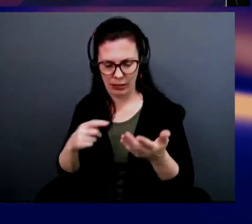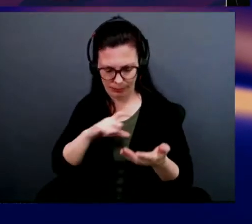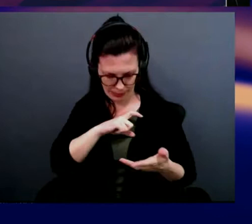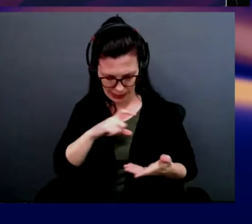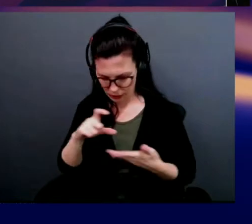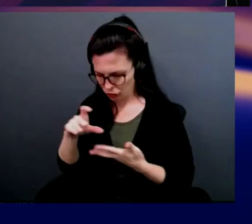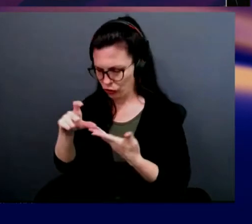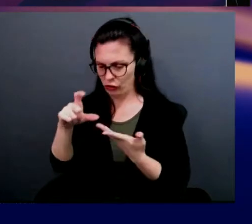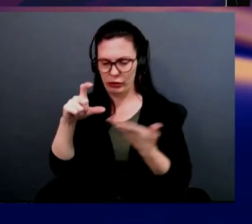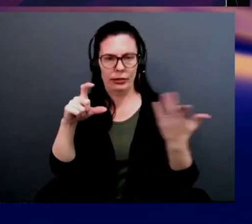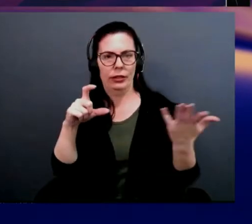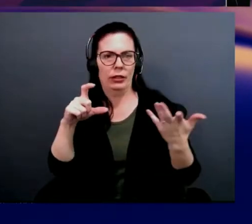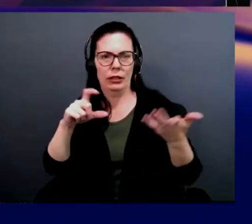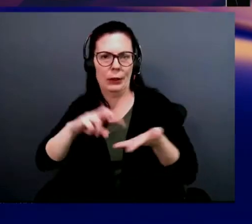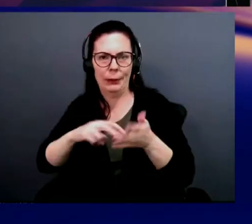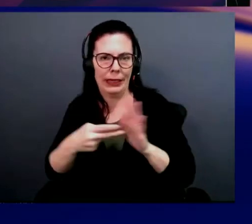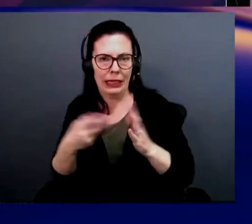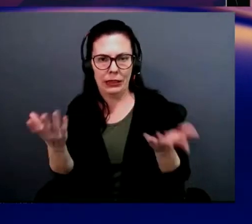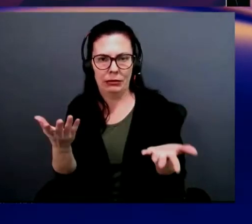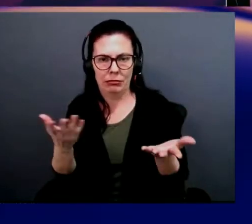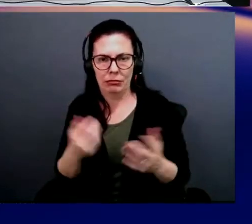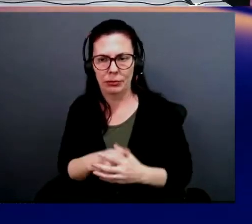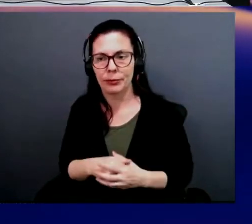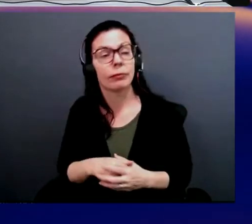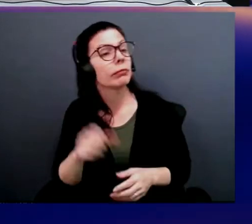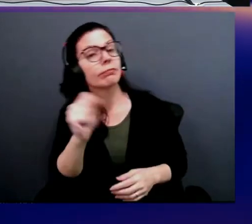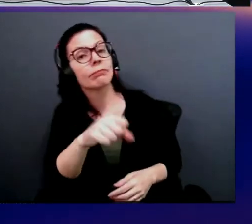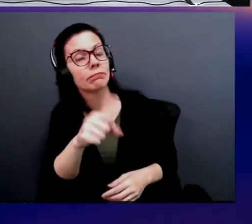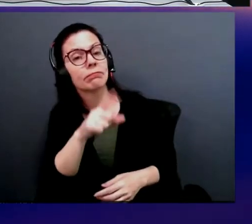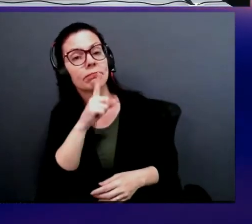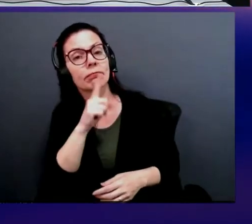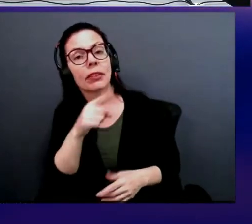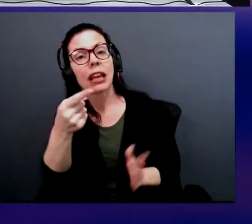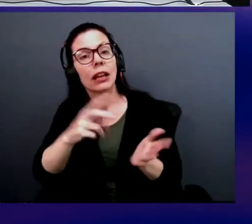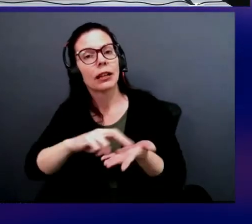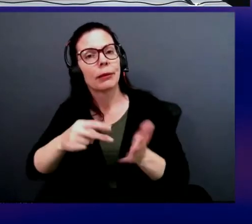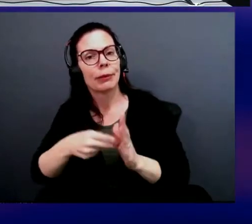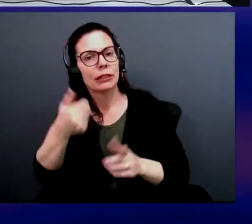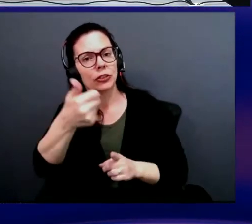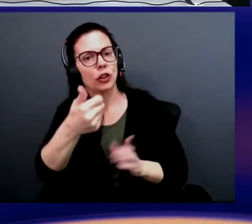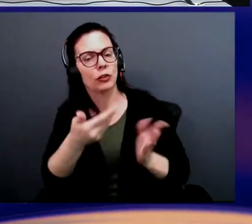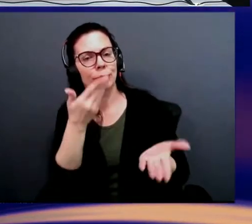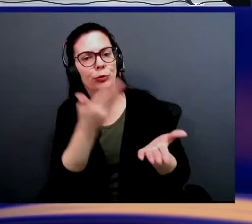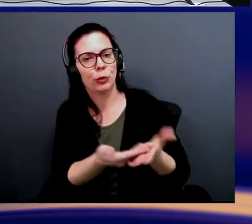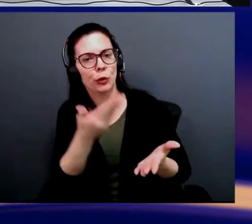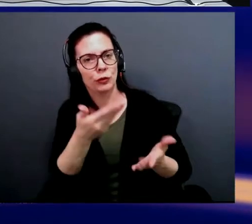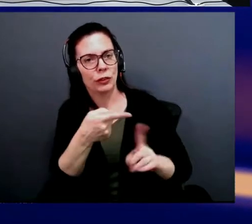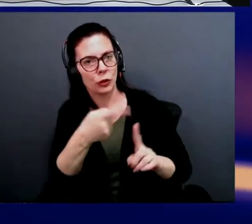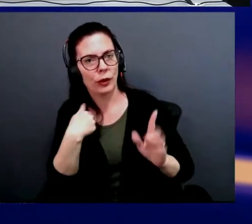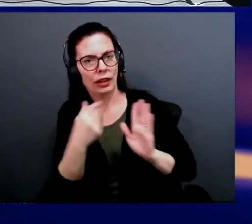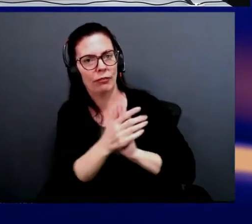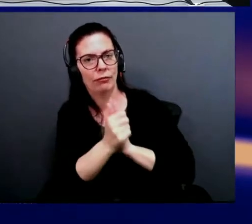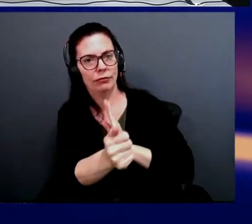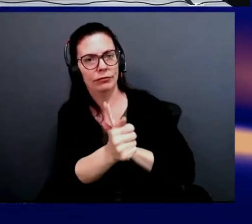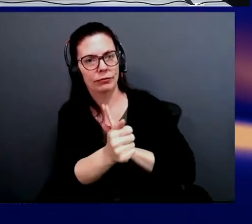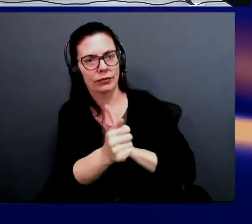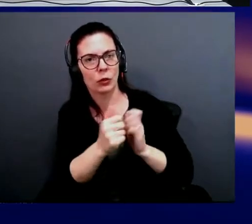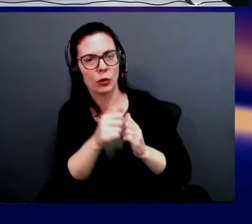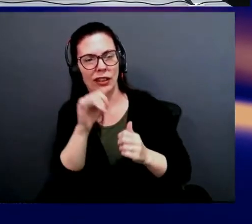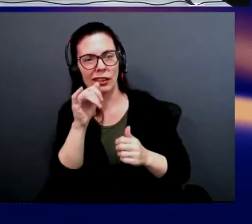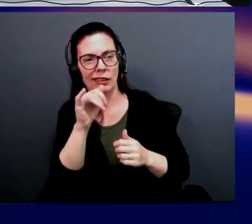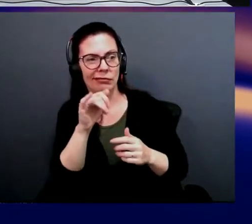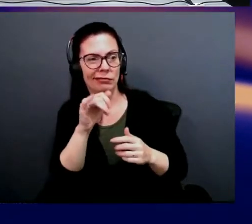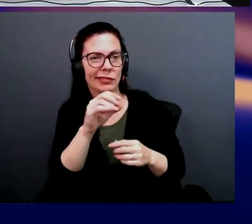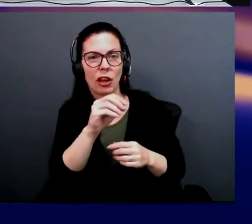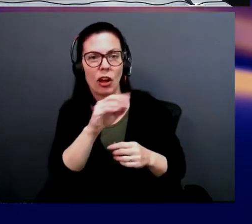actually have a badge? Certainly. So it means that you've demonstrated that you have a proficiency with either object storage